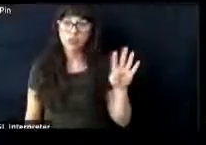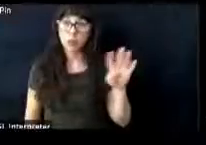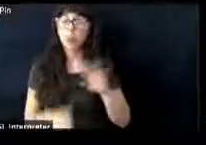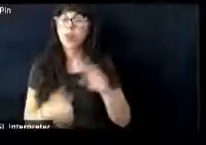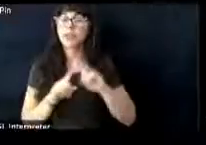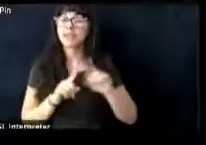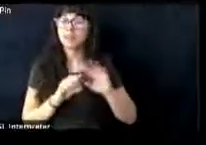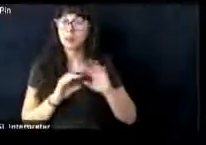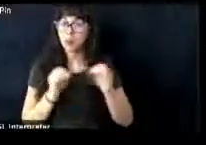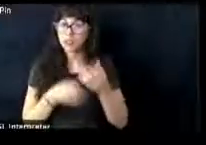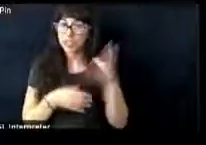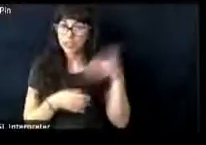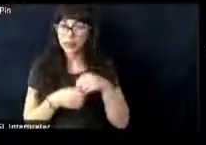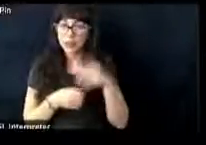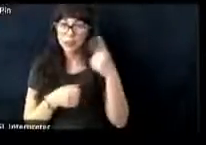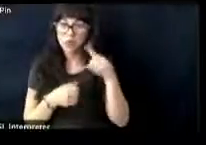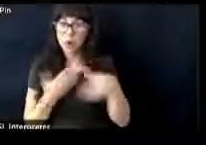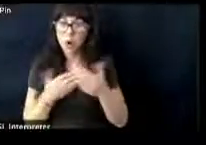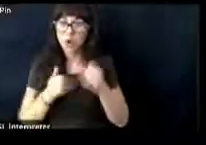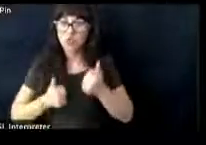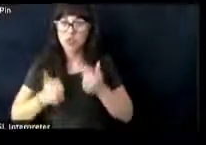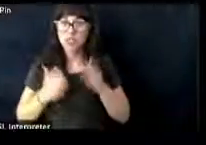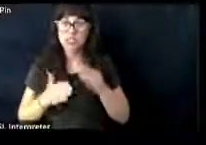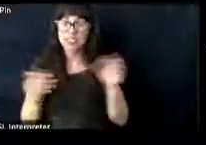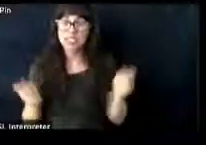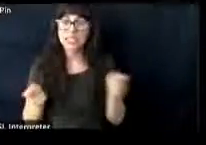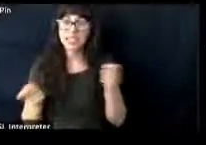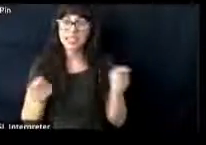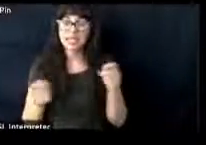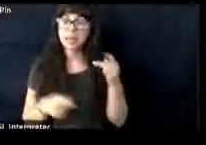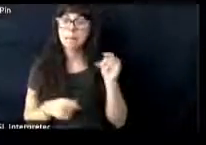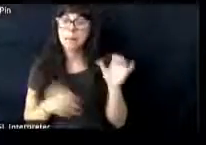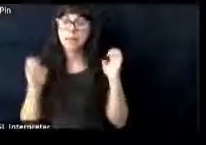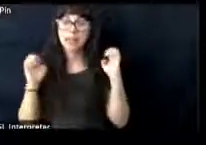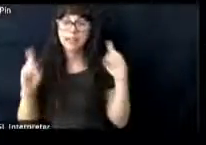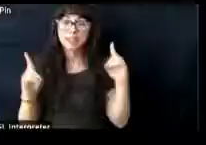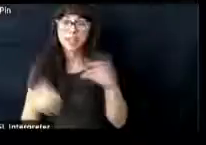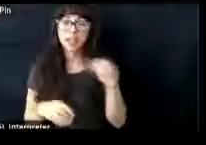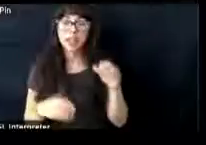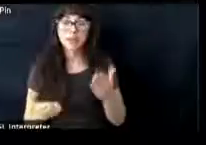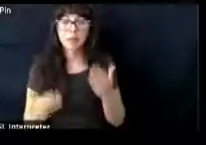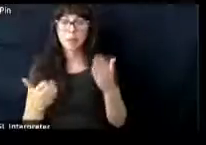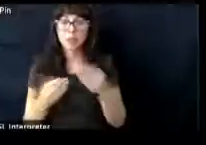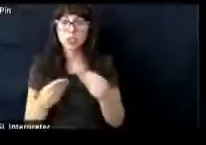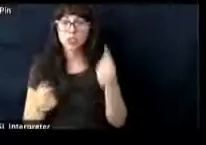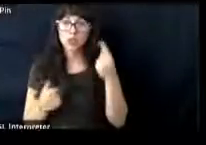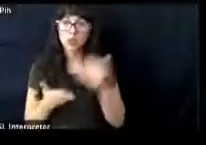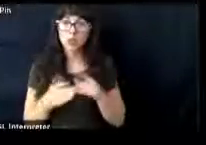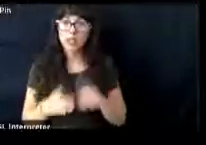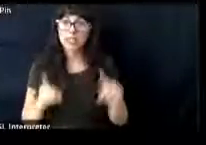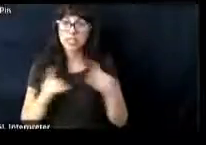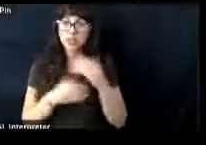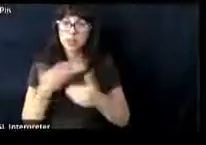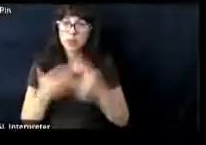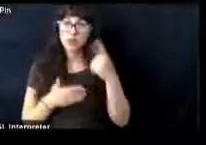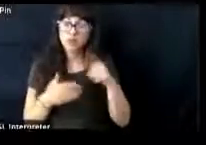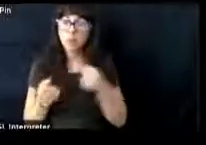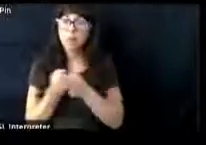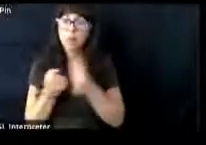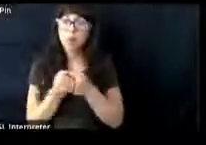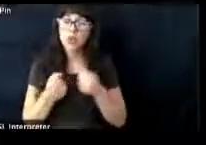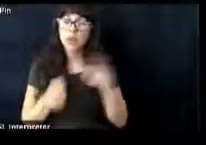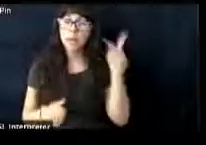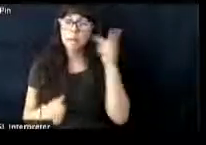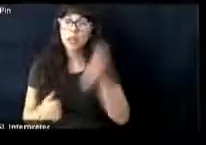of everyday residents, conducting public education, and proposing solutions to the redistricting process that promote the political voice, representation,